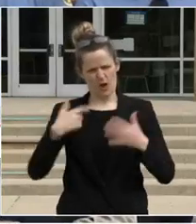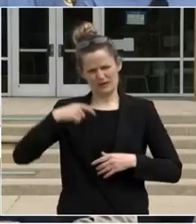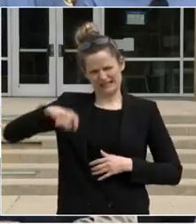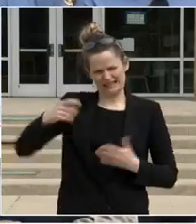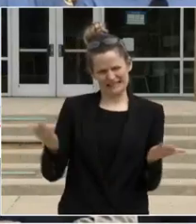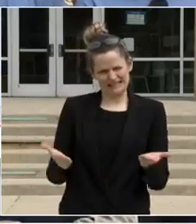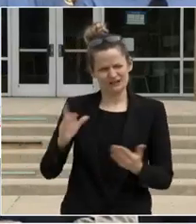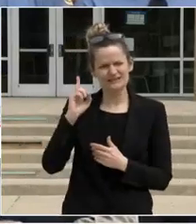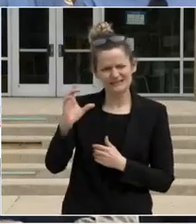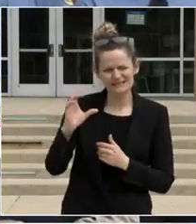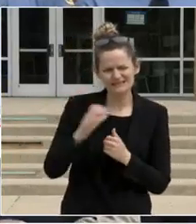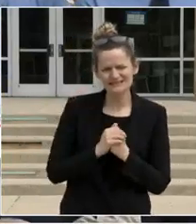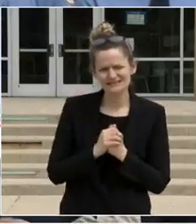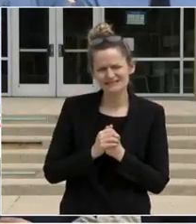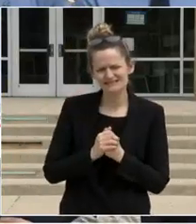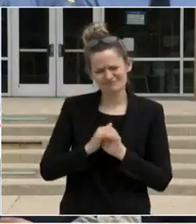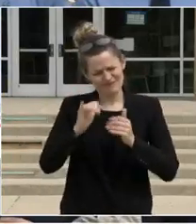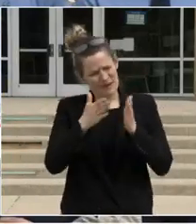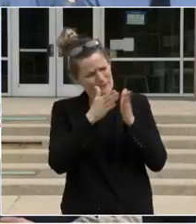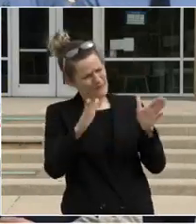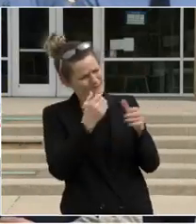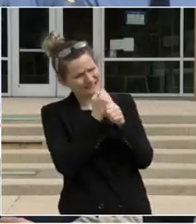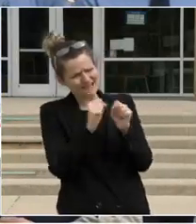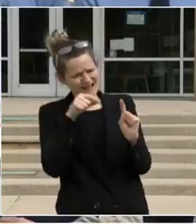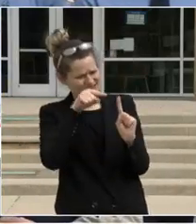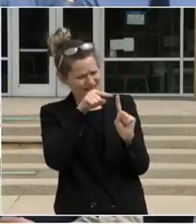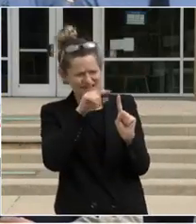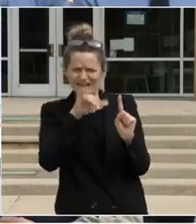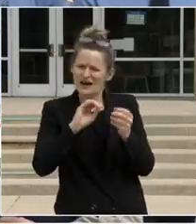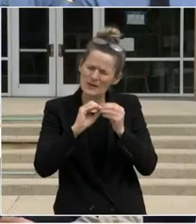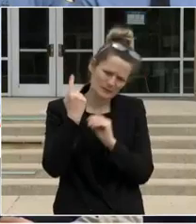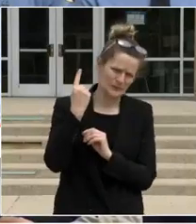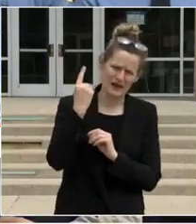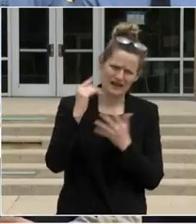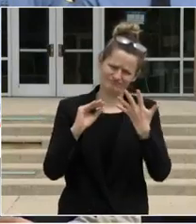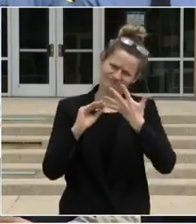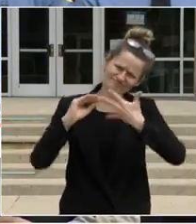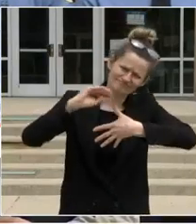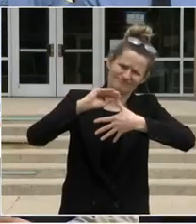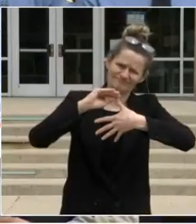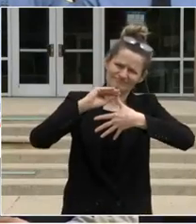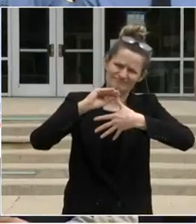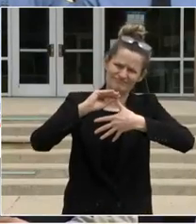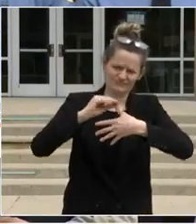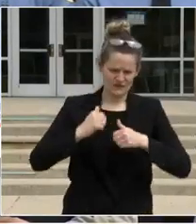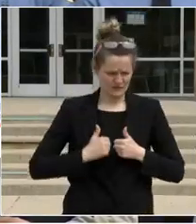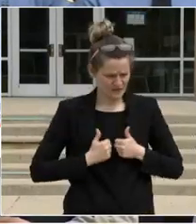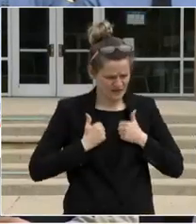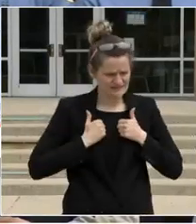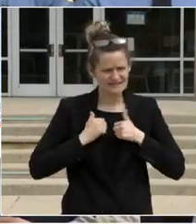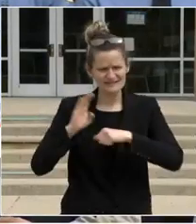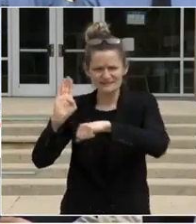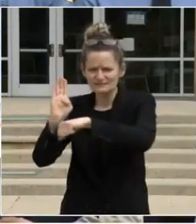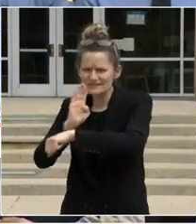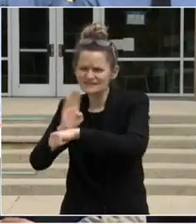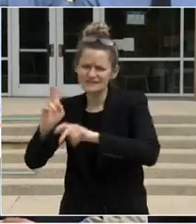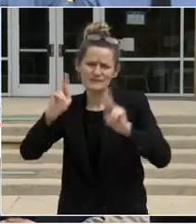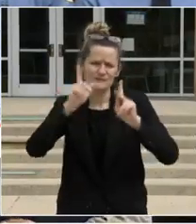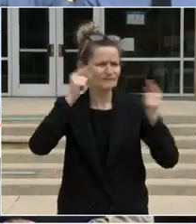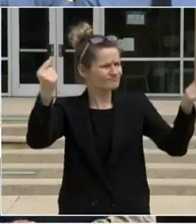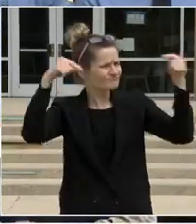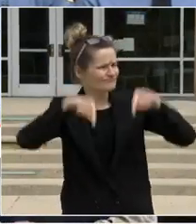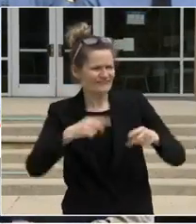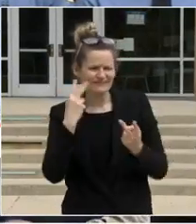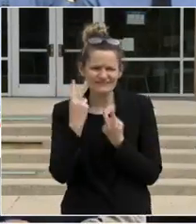the expectations of our residents, the people who have businesses in our city, and those who visit our city, our very